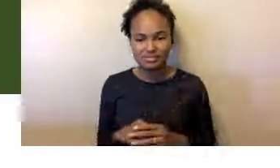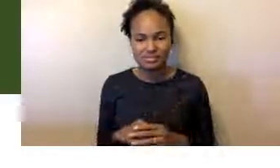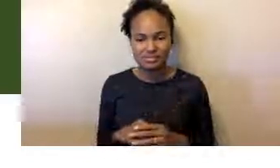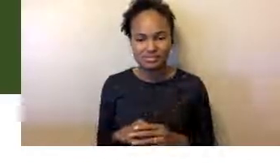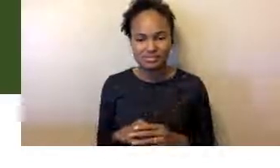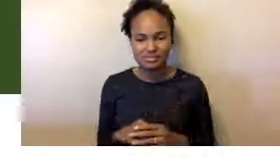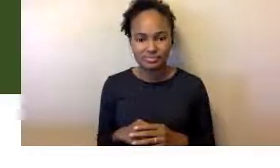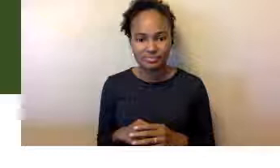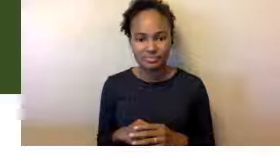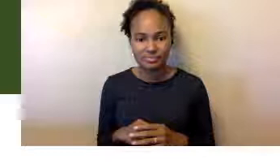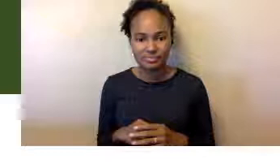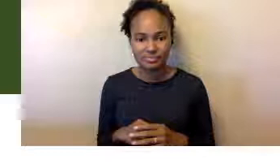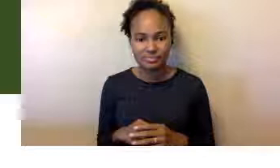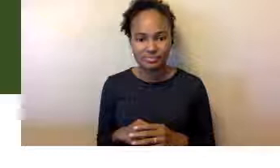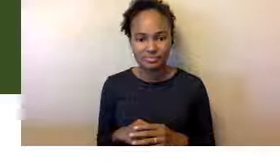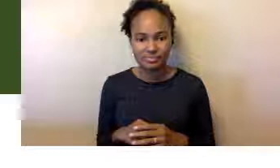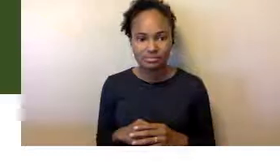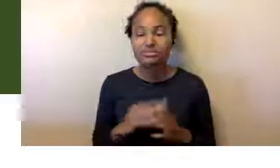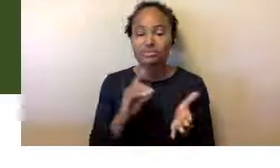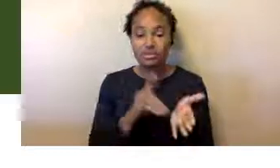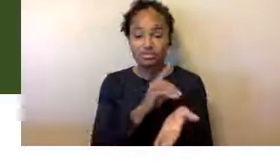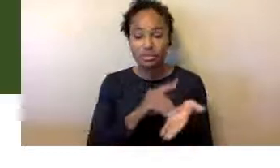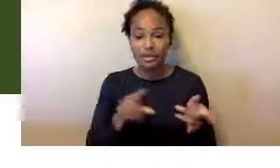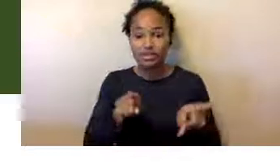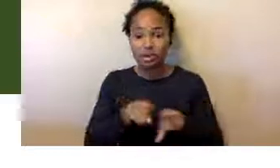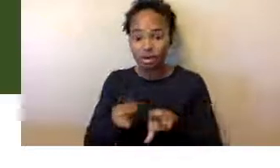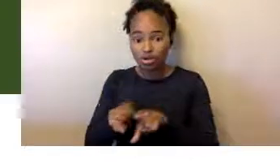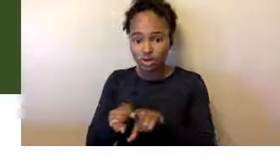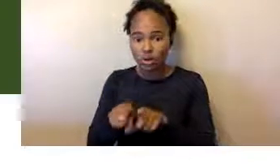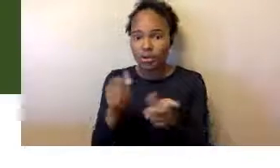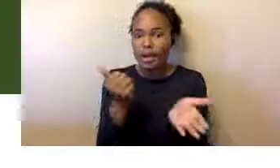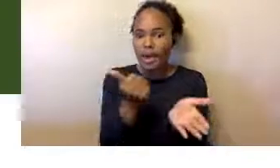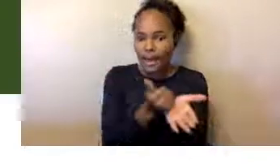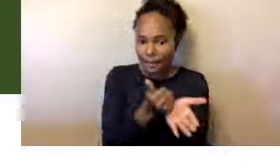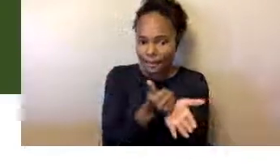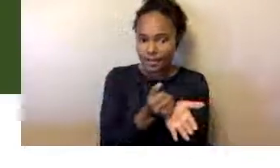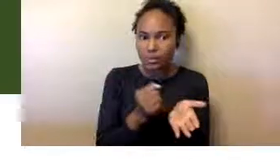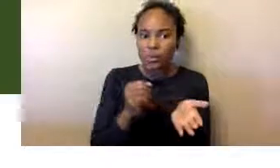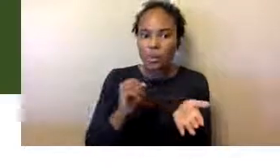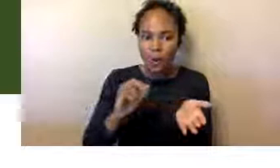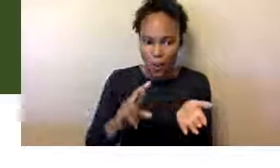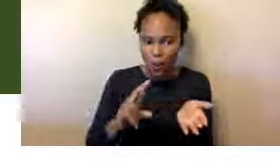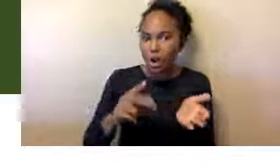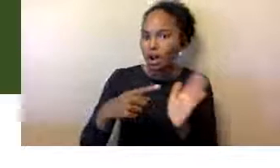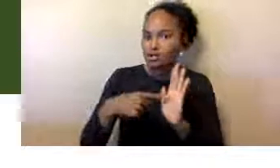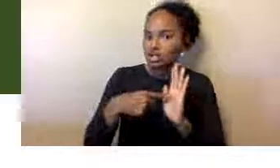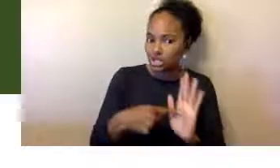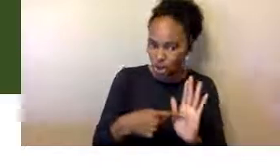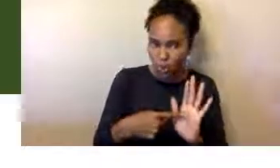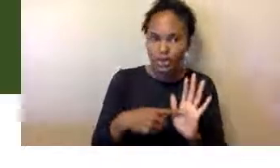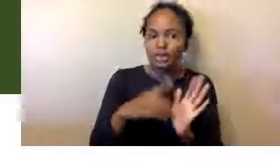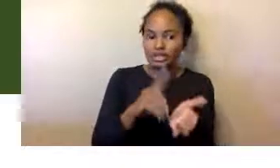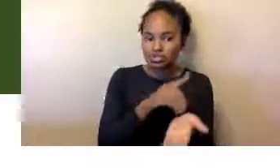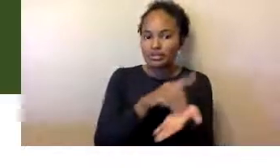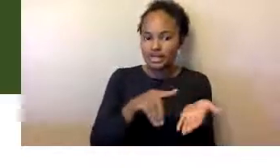And then discrimination is also aiding or perpetuating discrimination against a person with a disability.